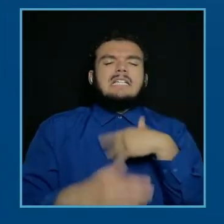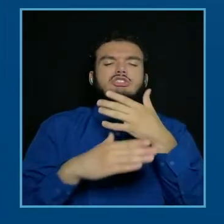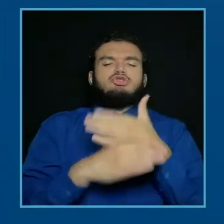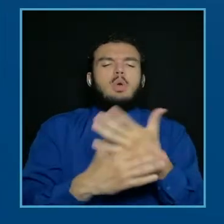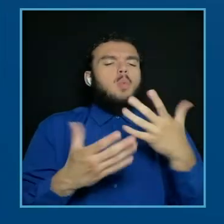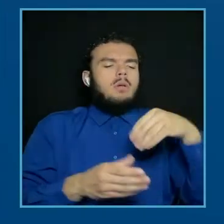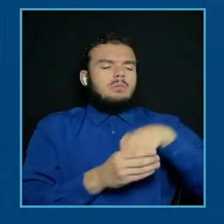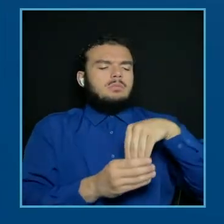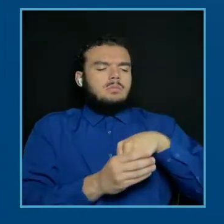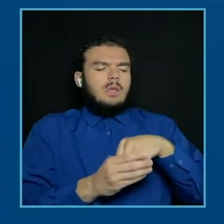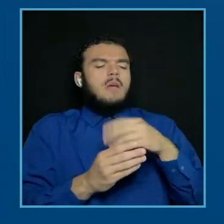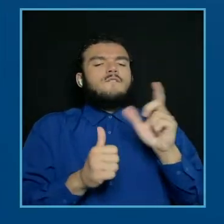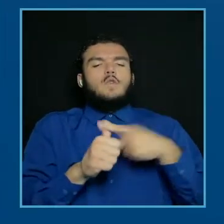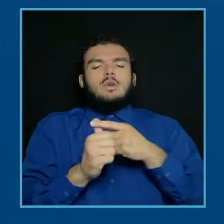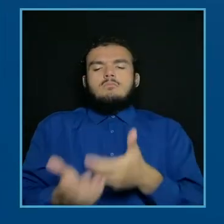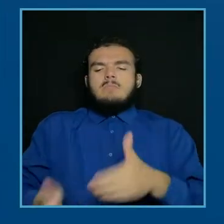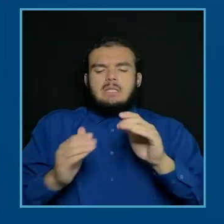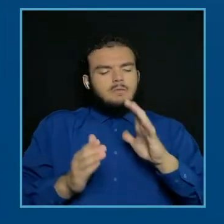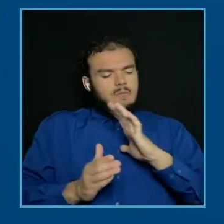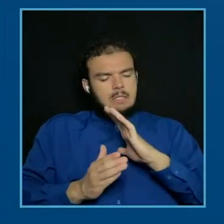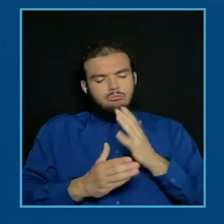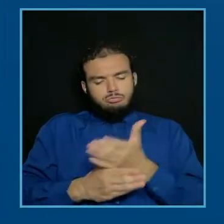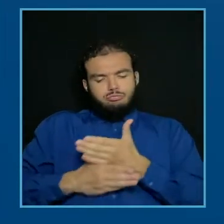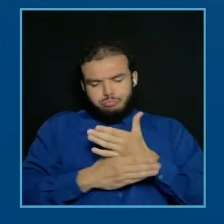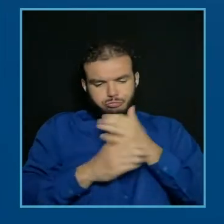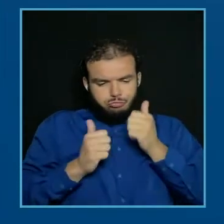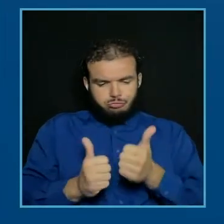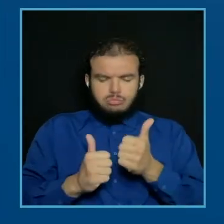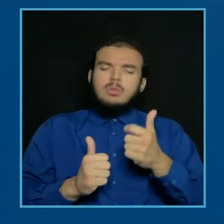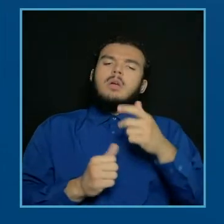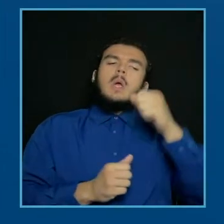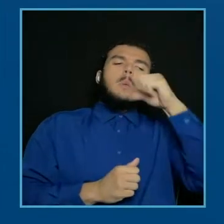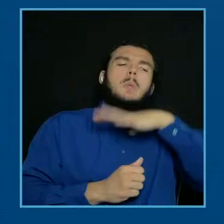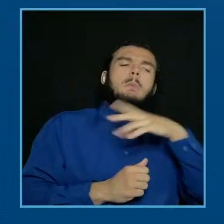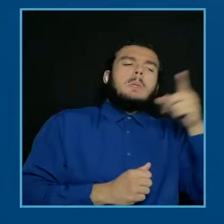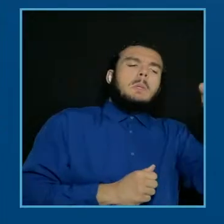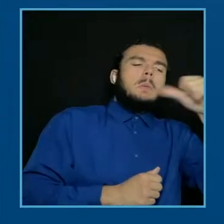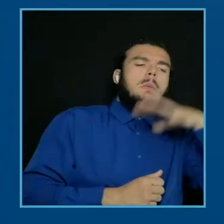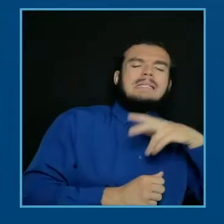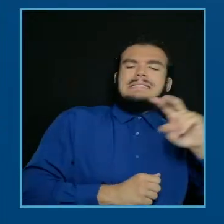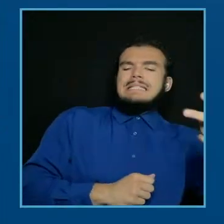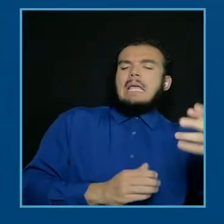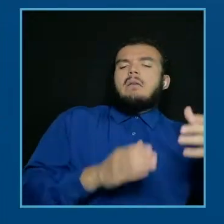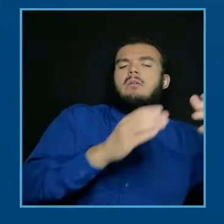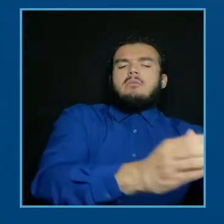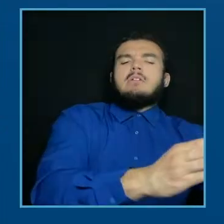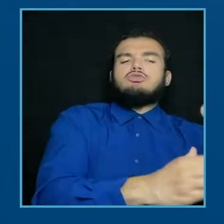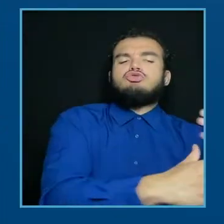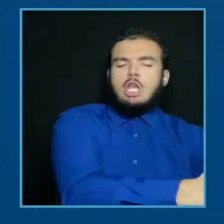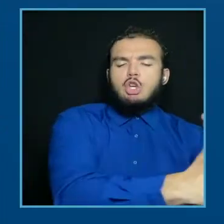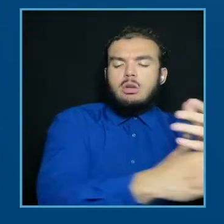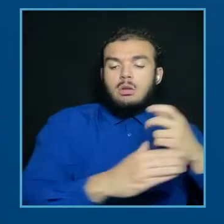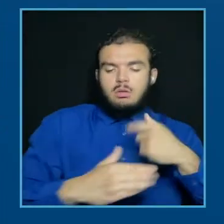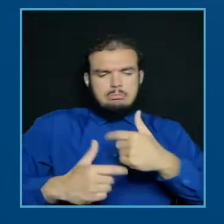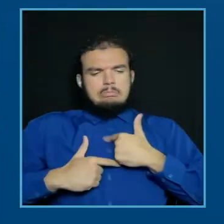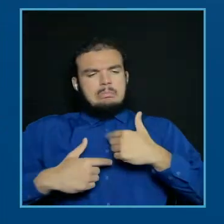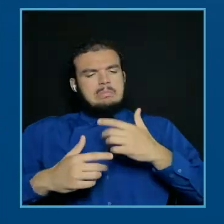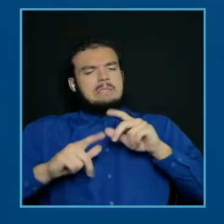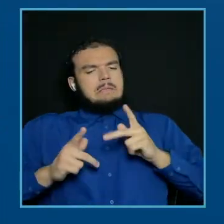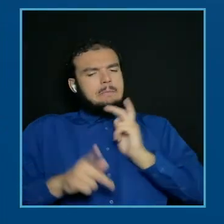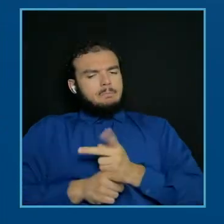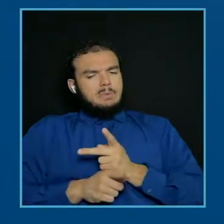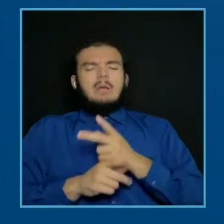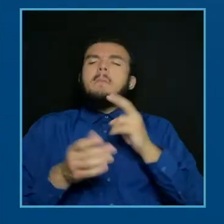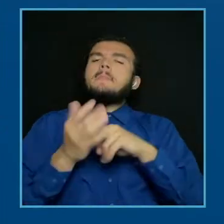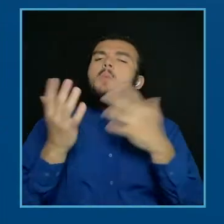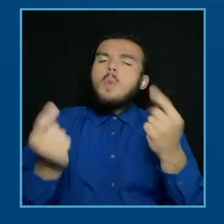first basket between themselves, and that they and the women would share the second basket. This procedure certainly ensured that the male